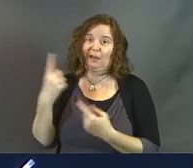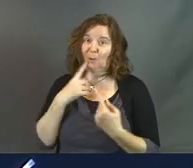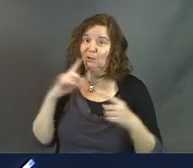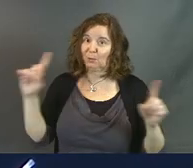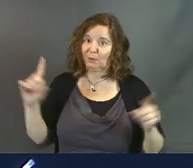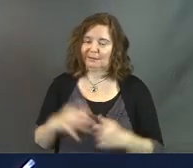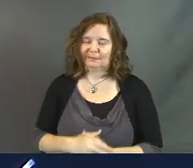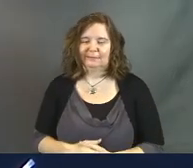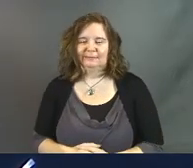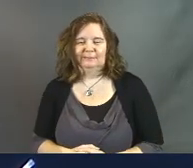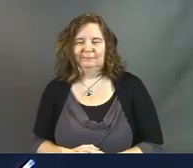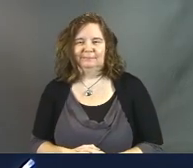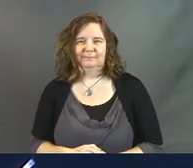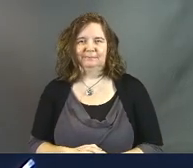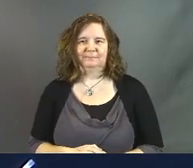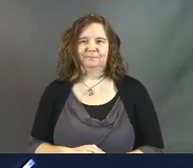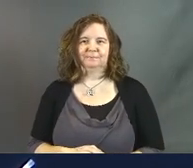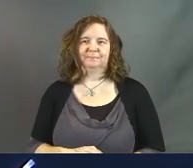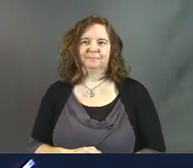works.